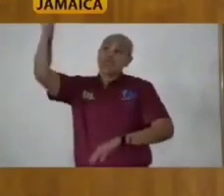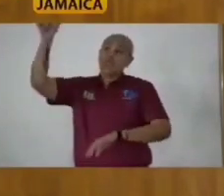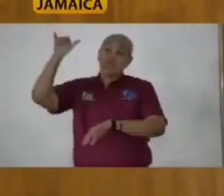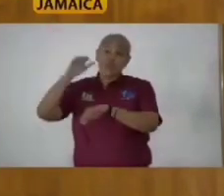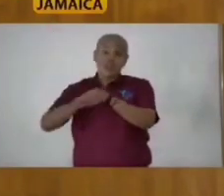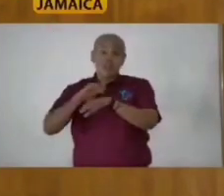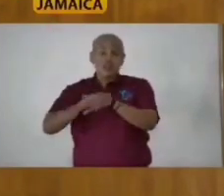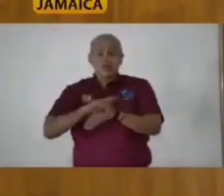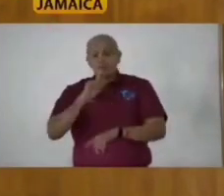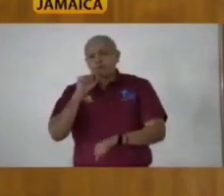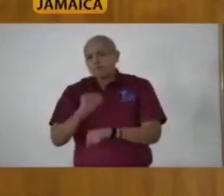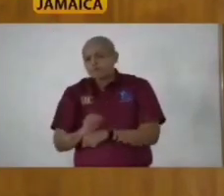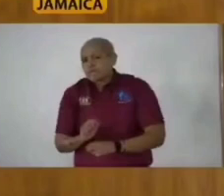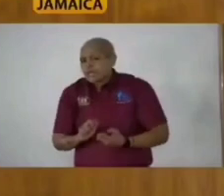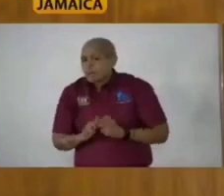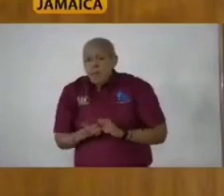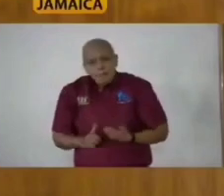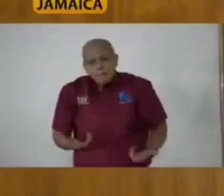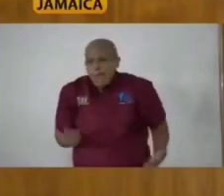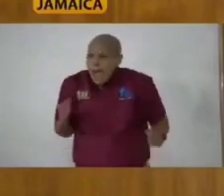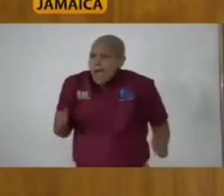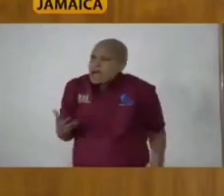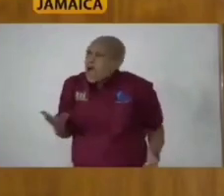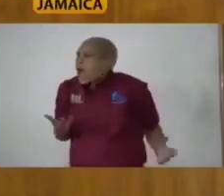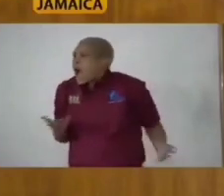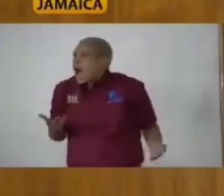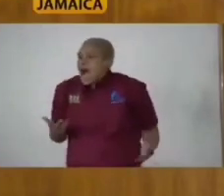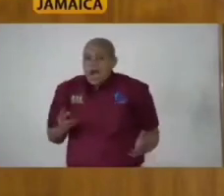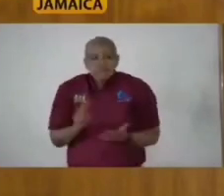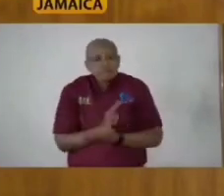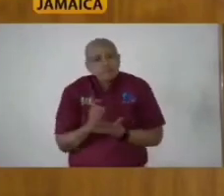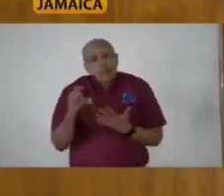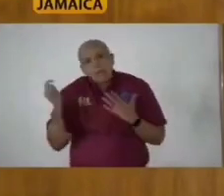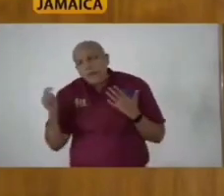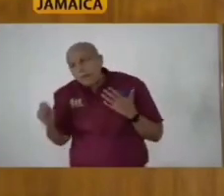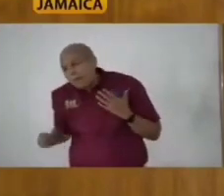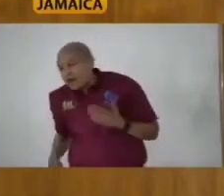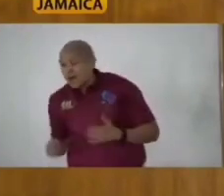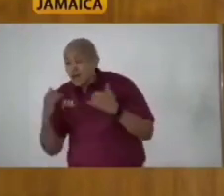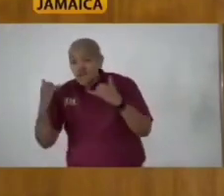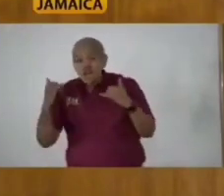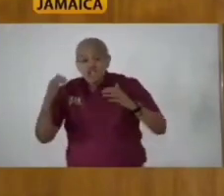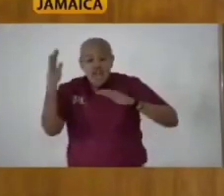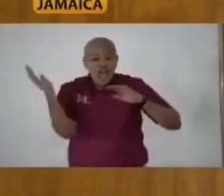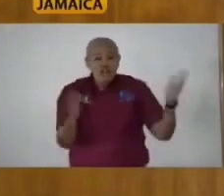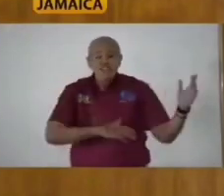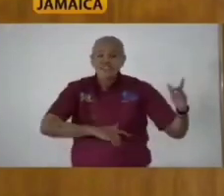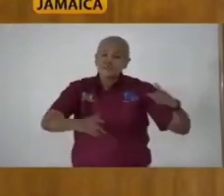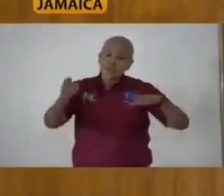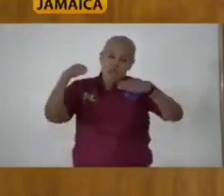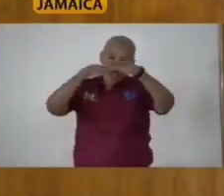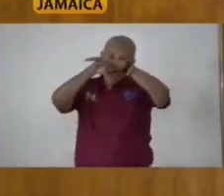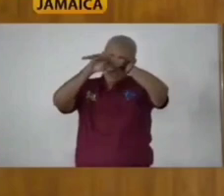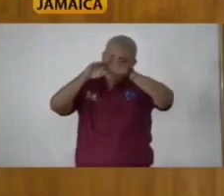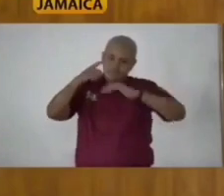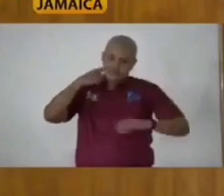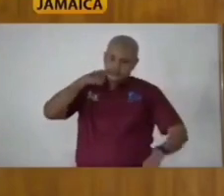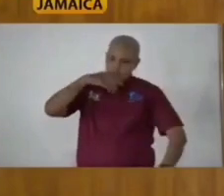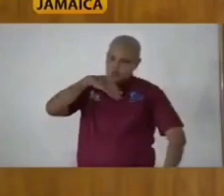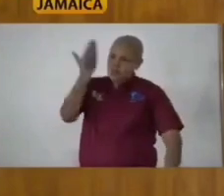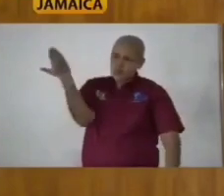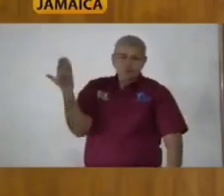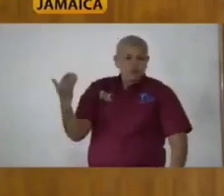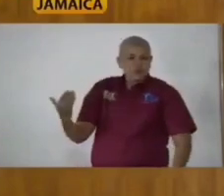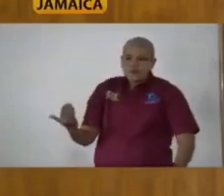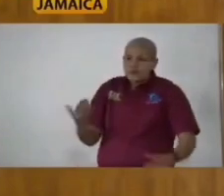a very real, practical issue, and the current arrangements are fundamentally inaccessible.